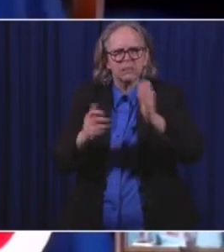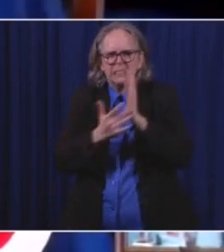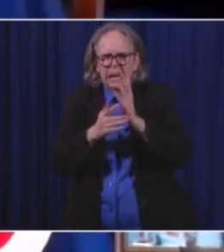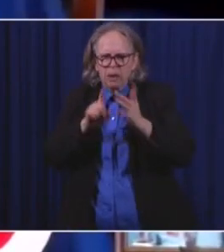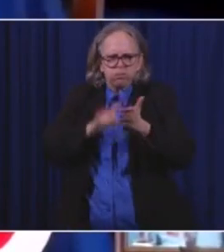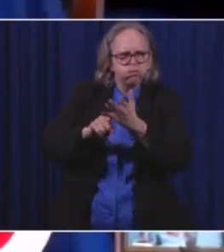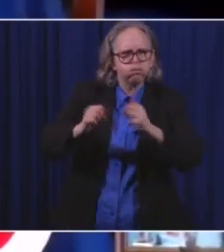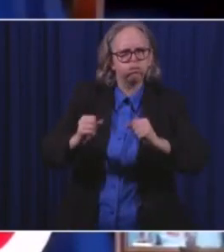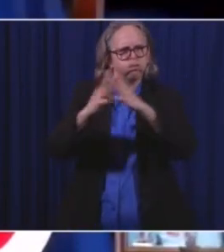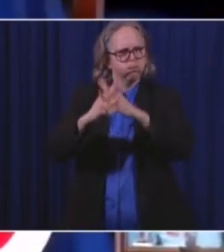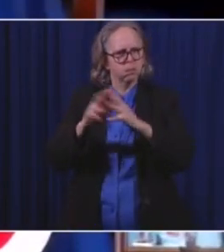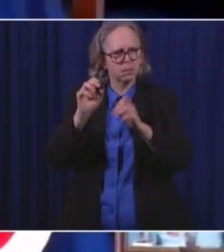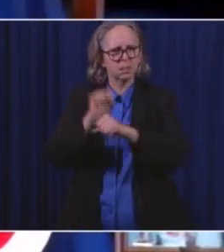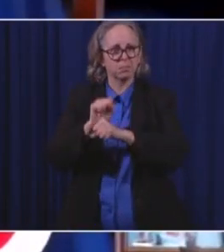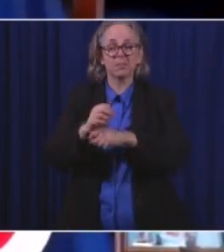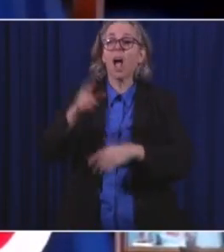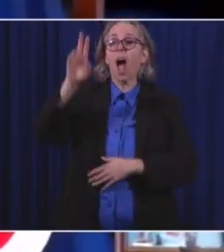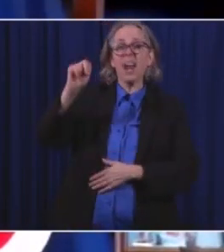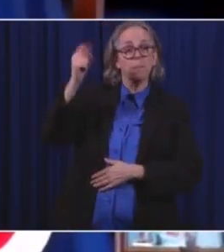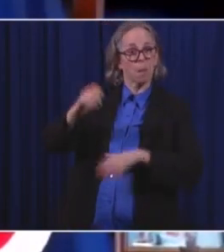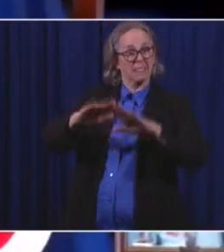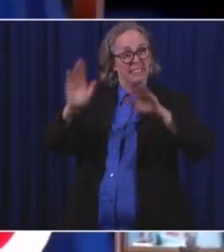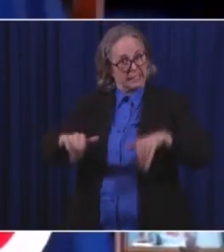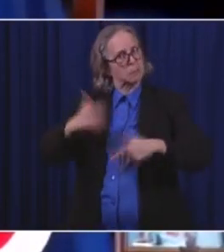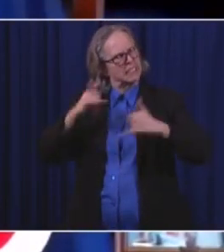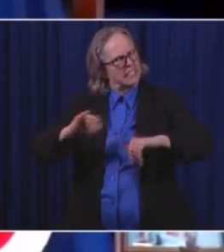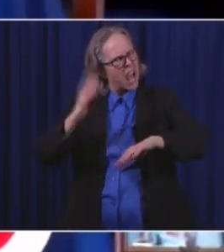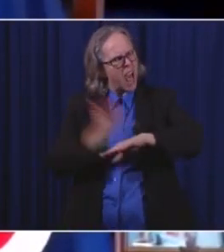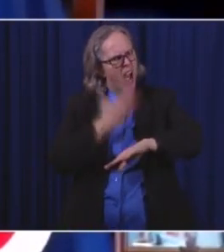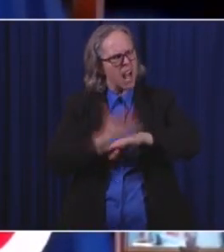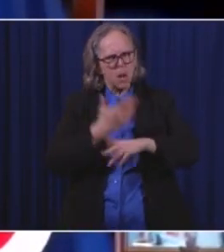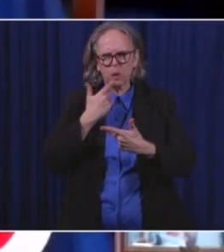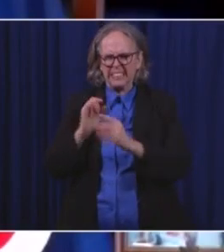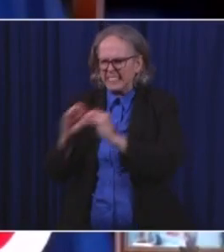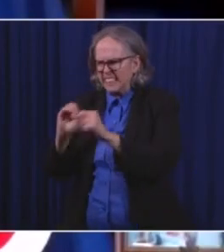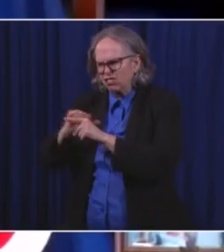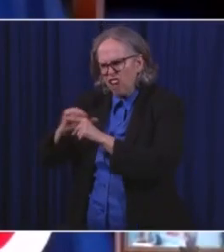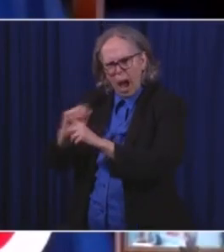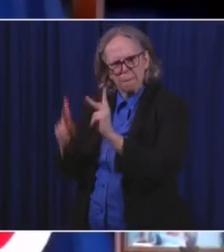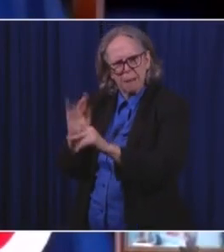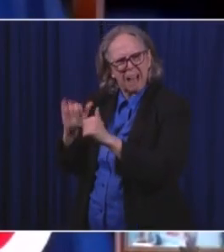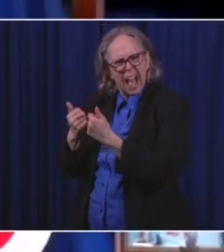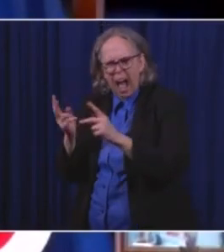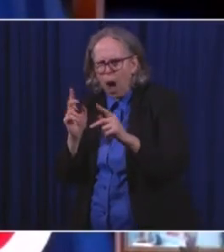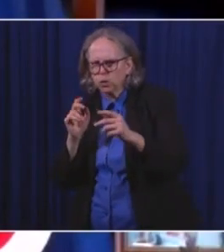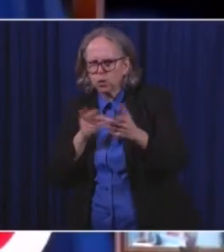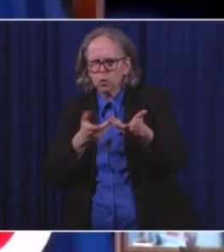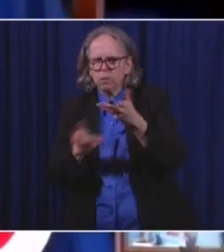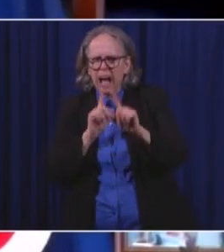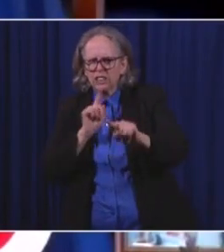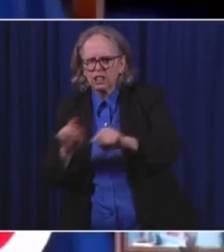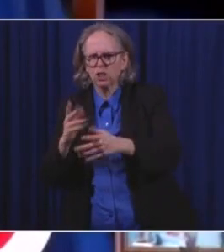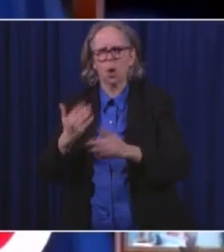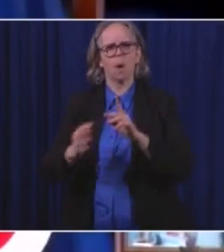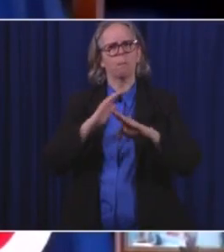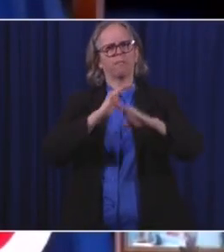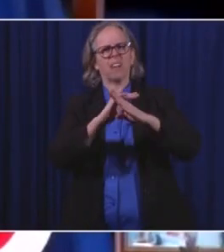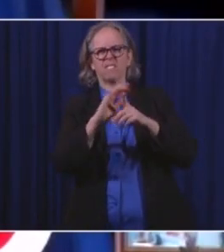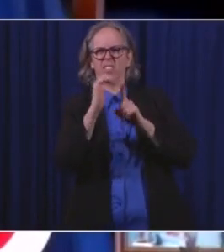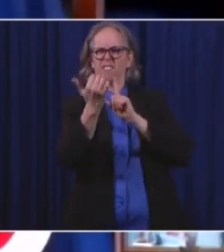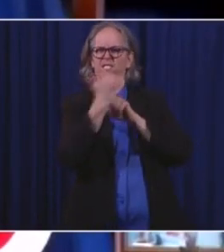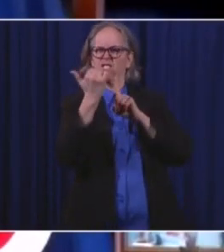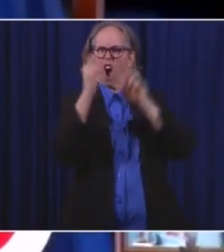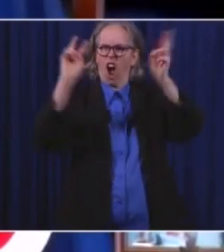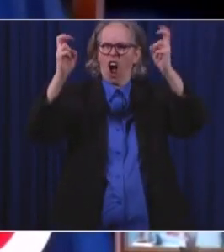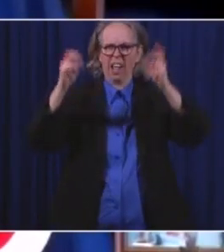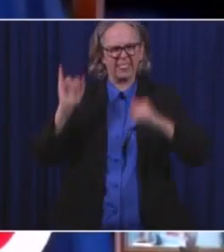unemployment comp system, trying to help people navigate it, trying to prevent the fraudulent claims from occurring. Those are just a list of some of the things